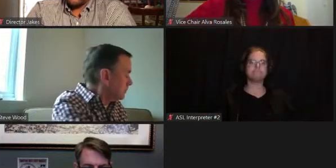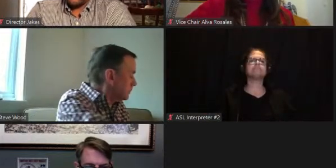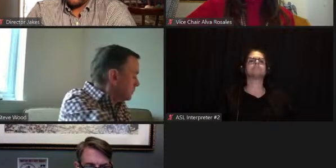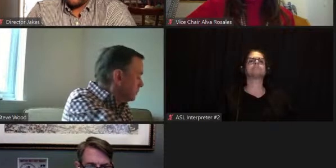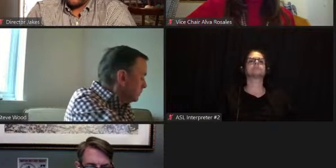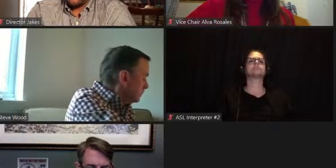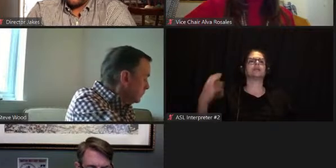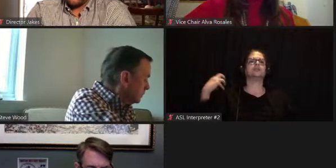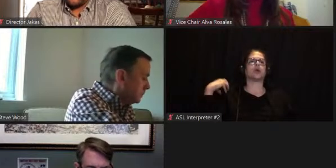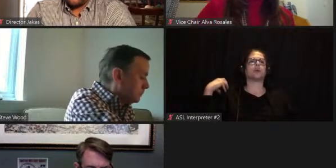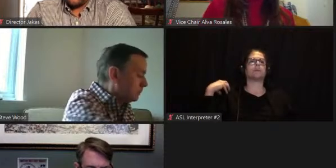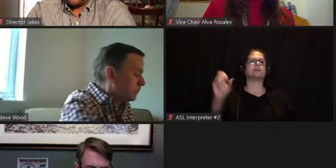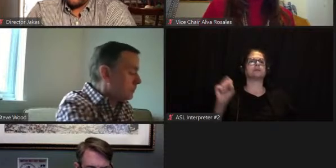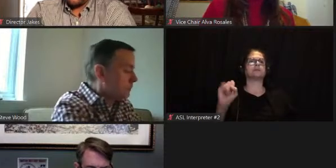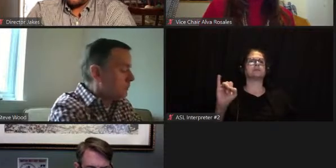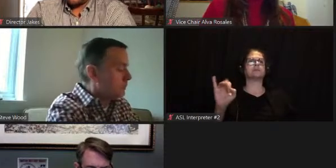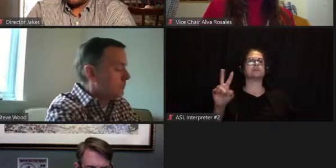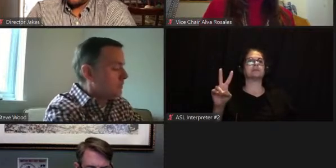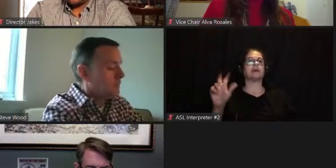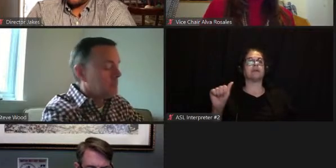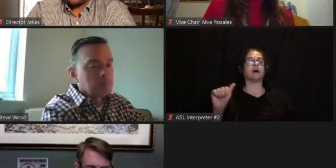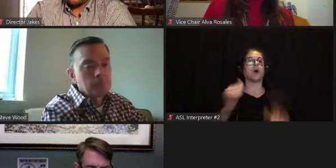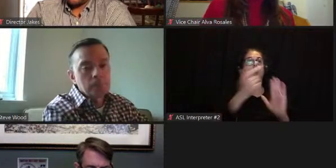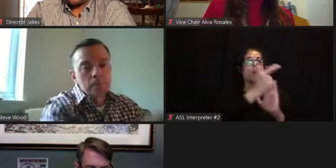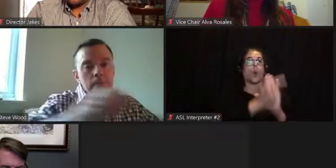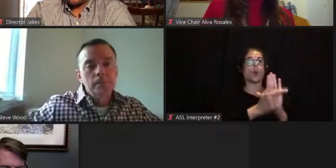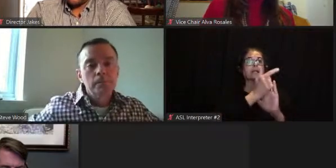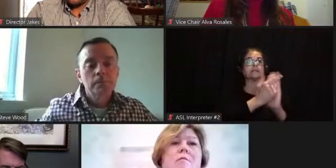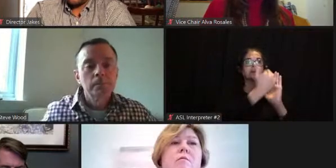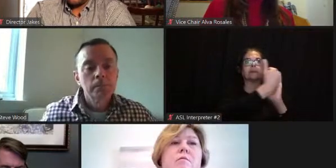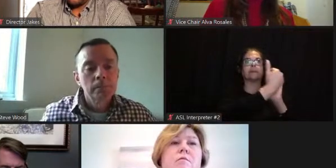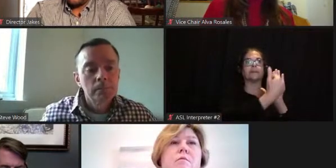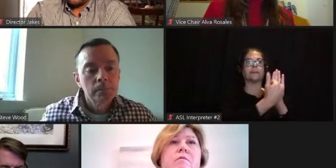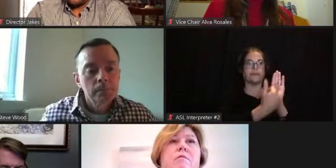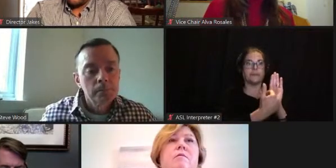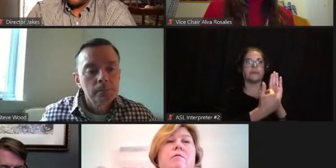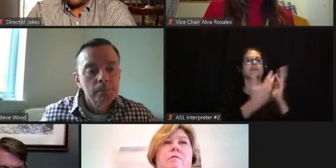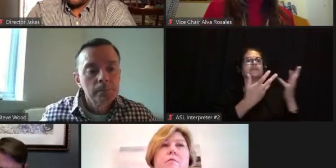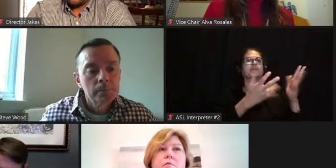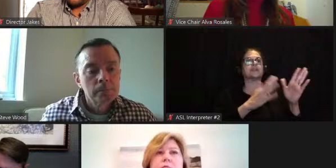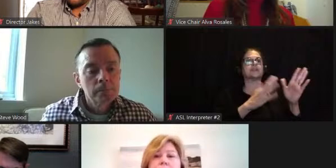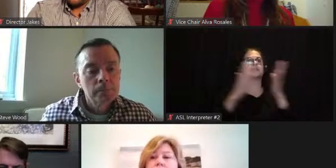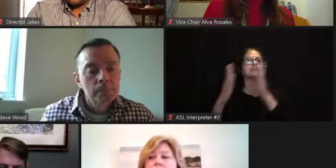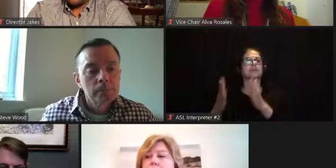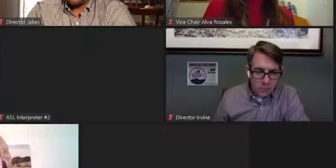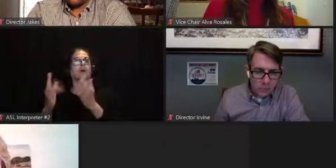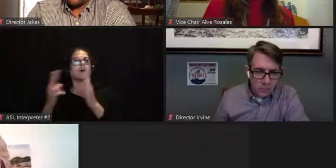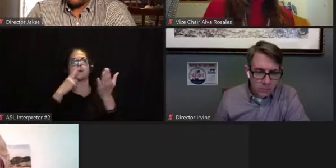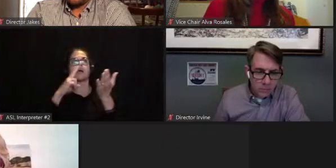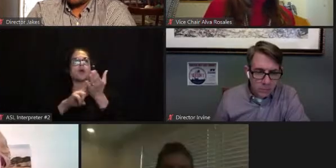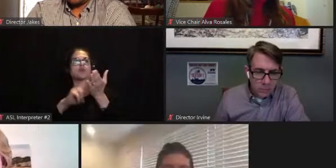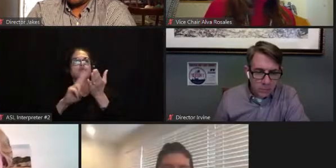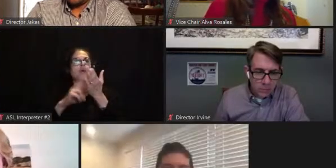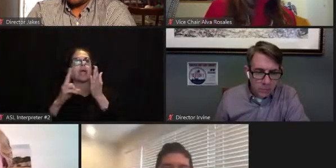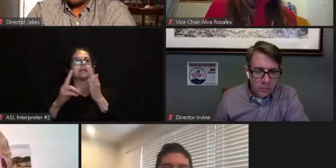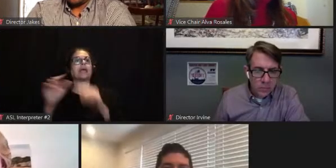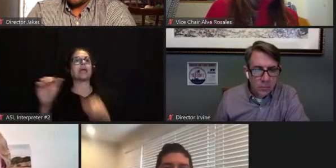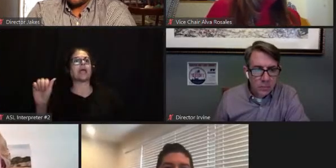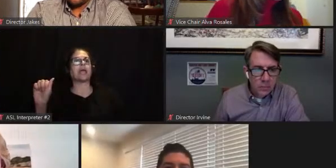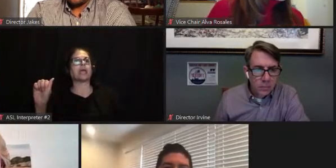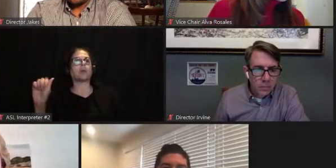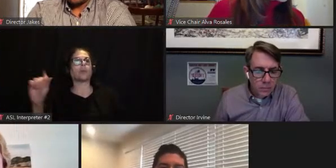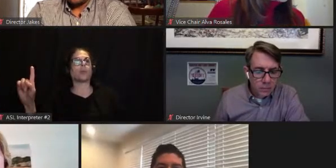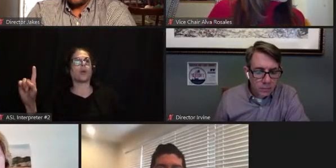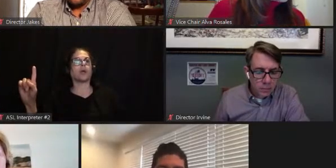So we're finished with the ordinances, so now we can proceed to the contracts. We'll start with contract A1.